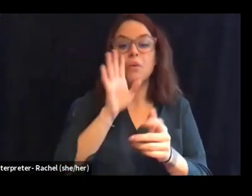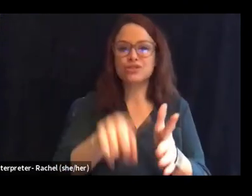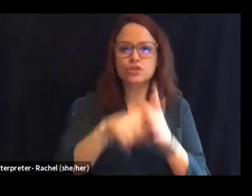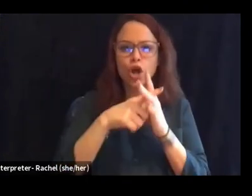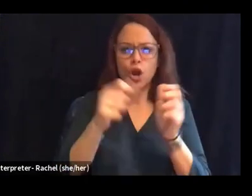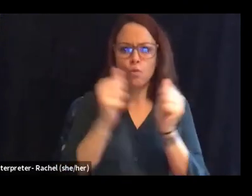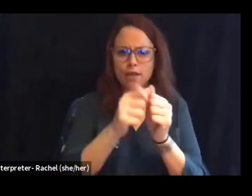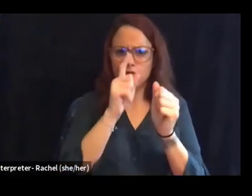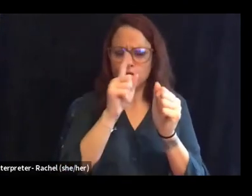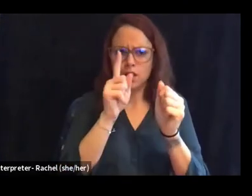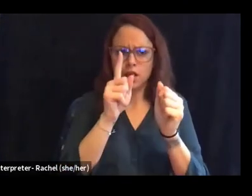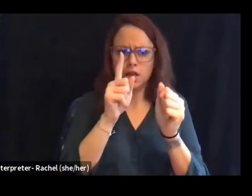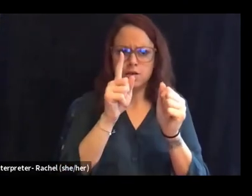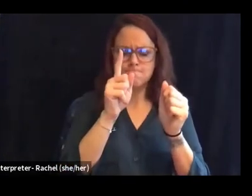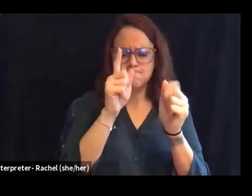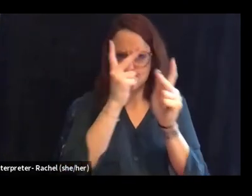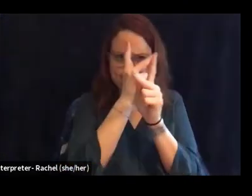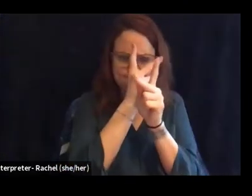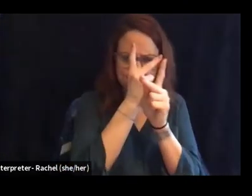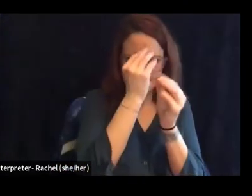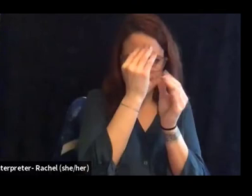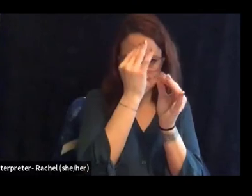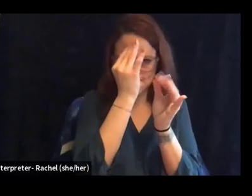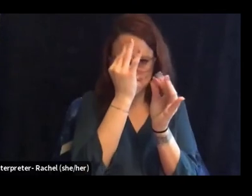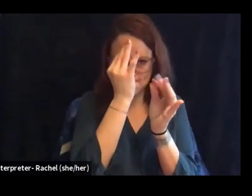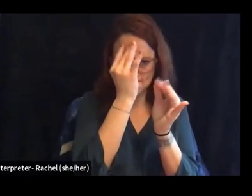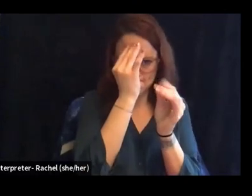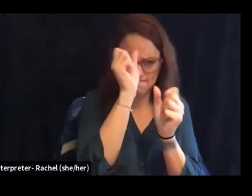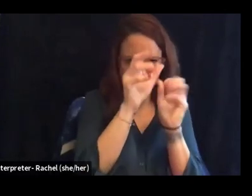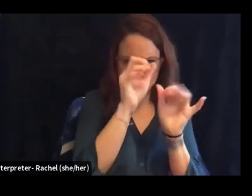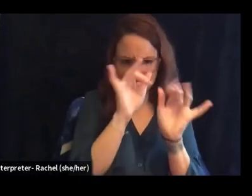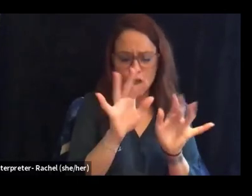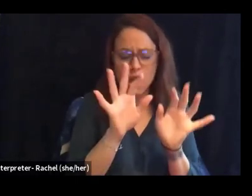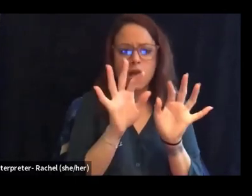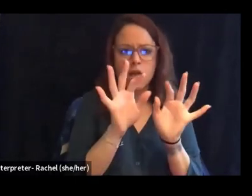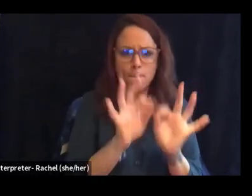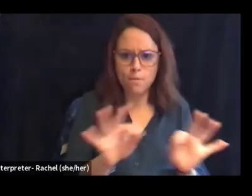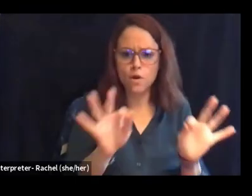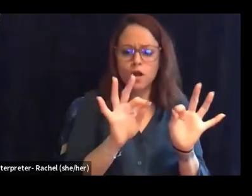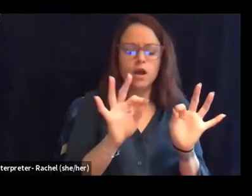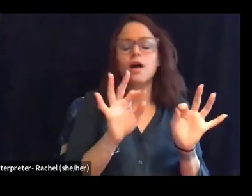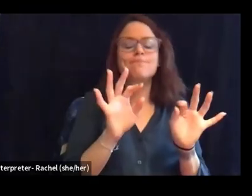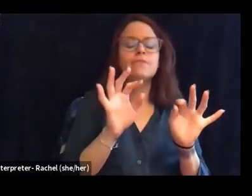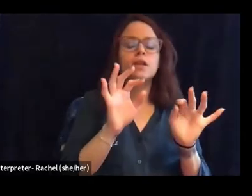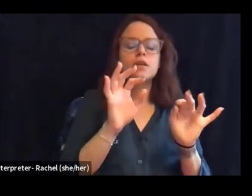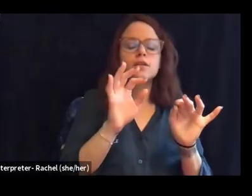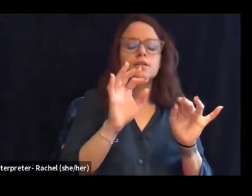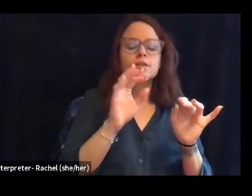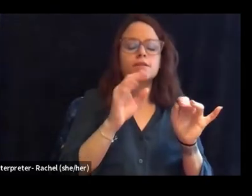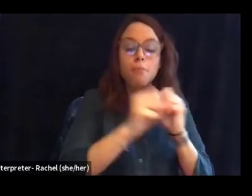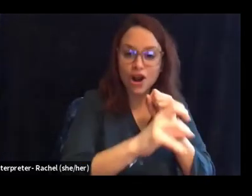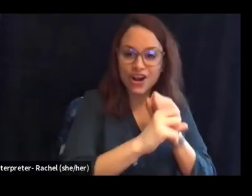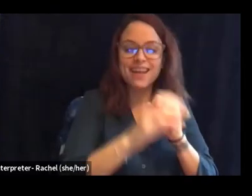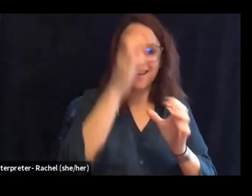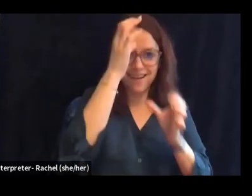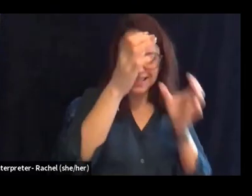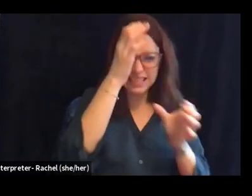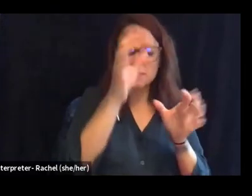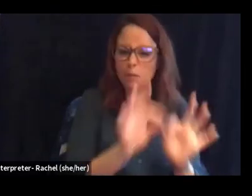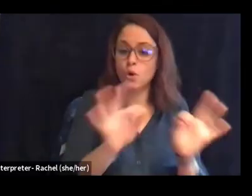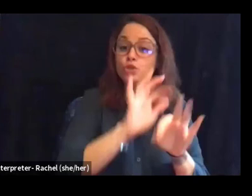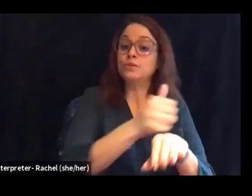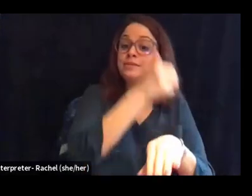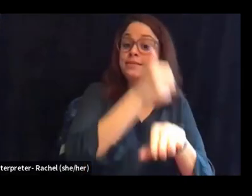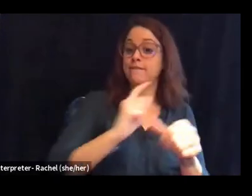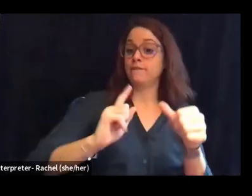concepts. And that's important, and it's going to be the thrust of this particular section of our presentation today. But we're going to